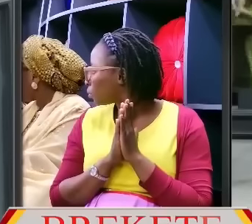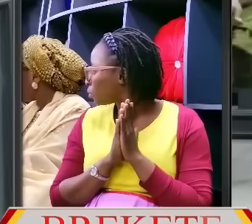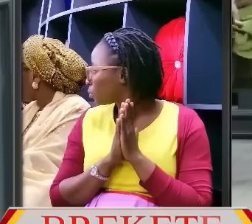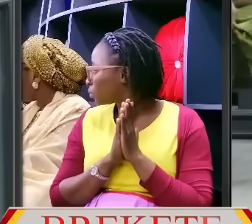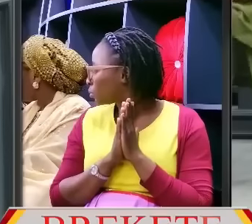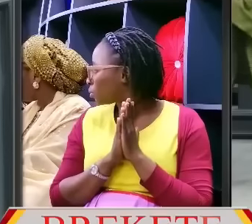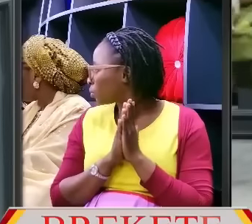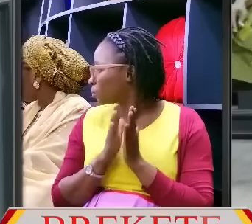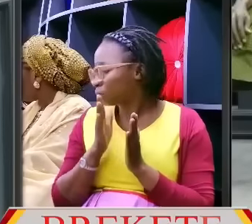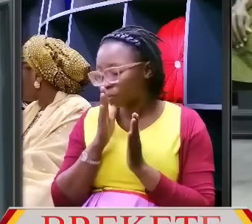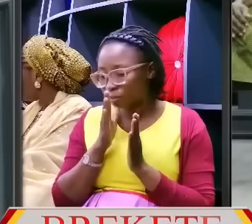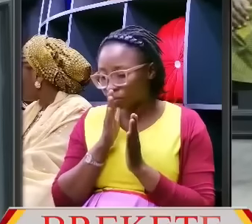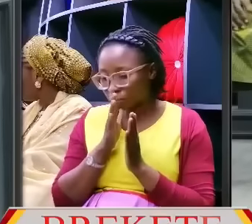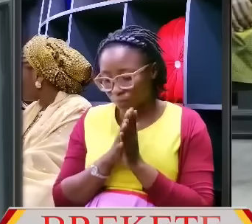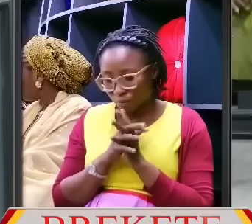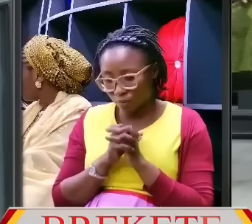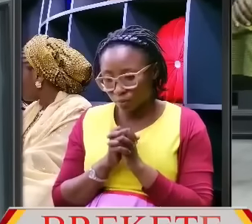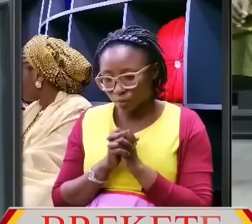Okay. Mommy.